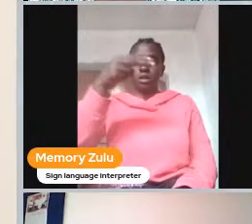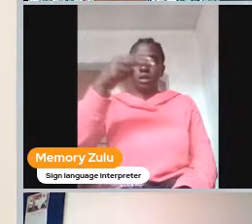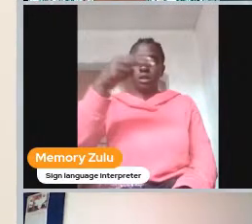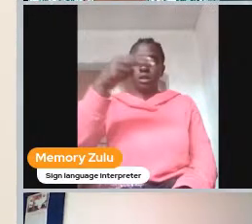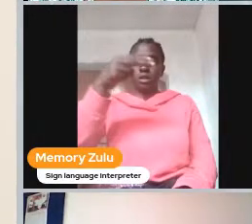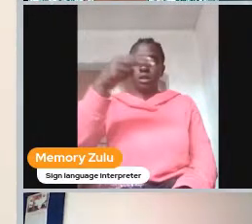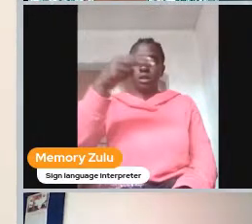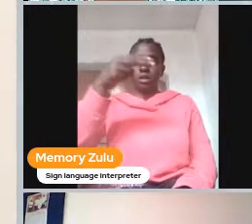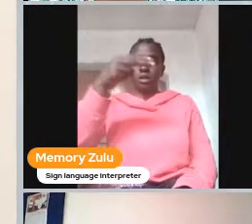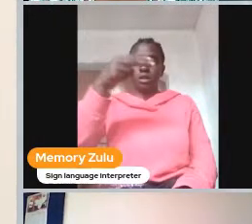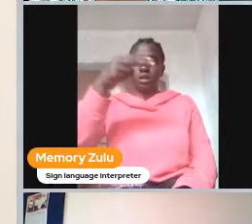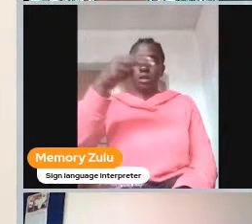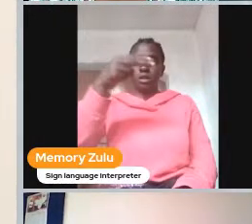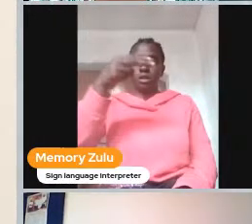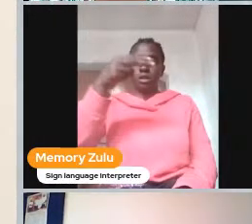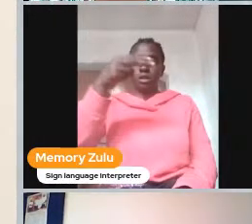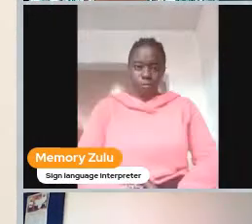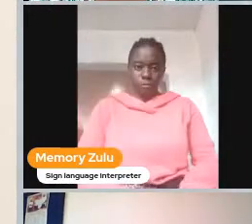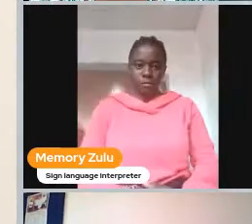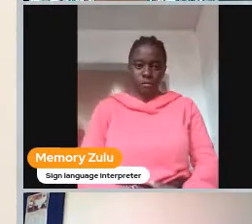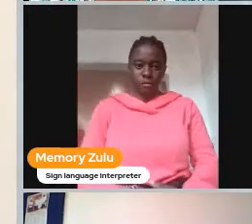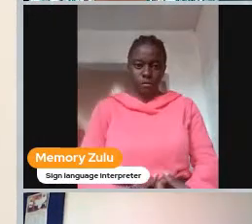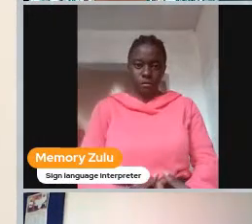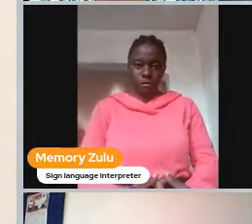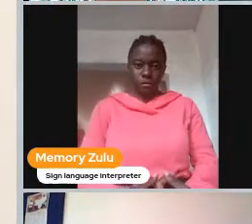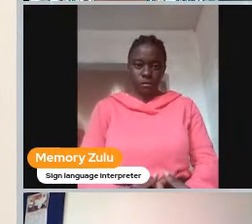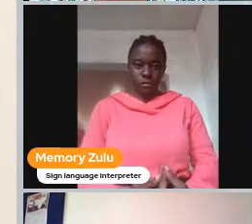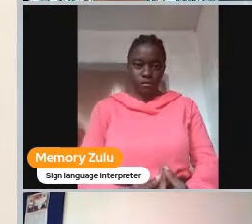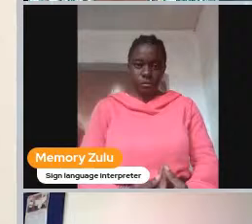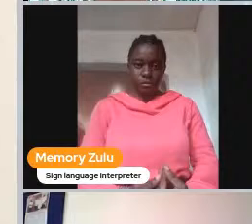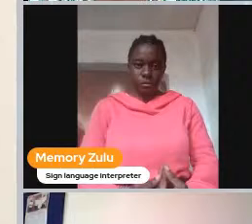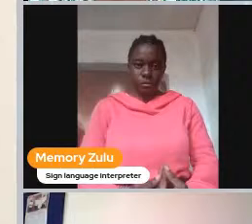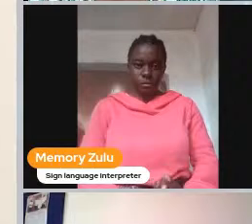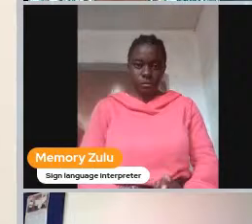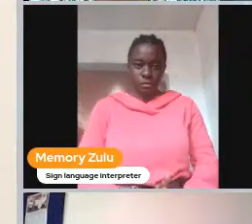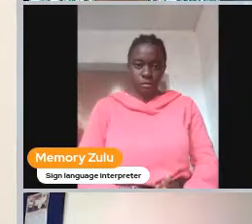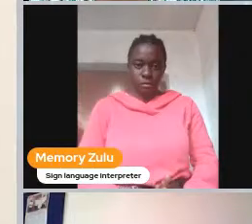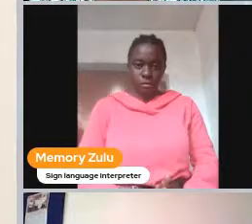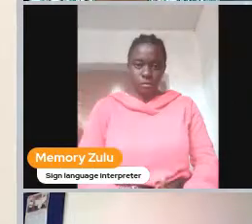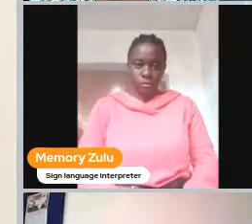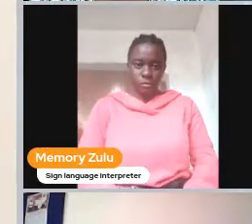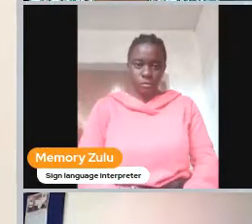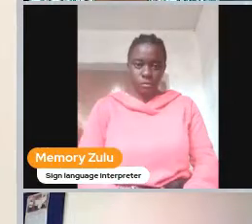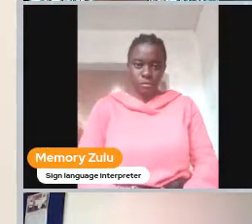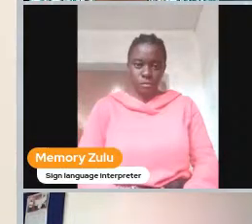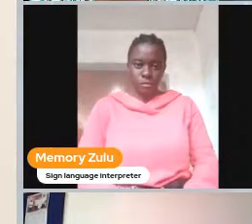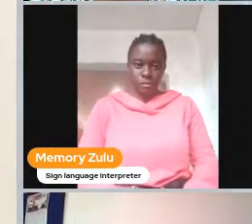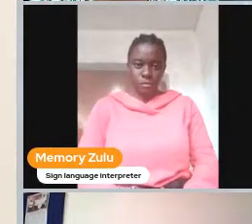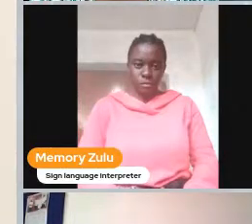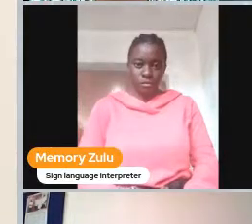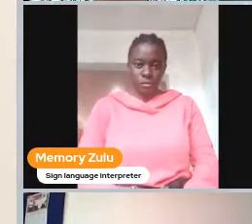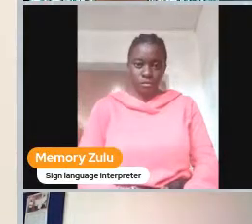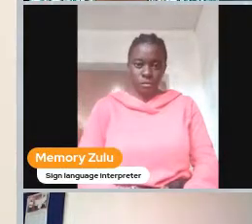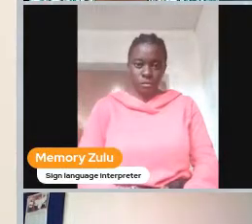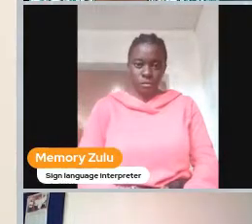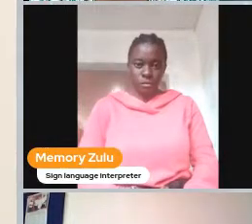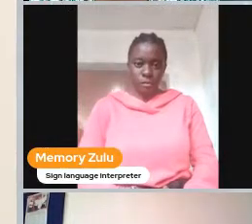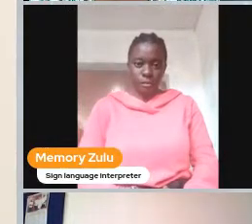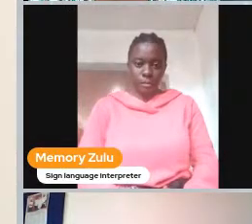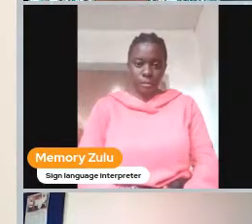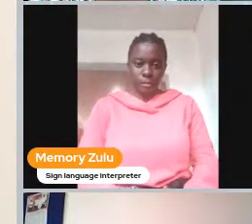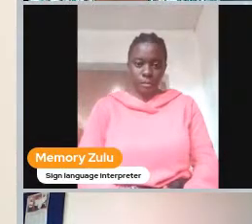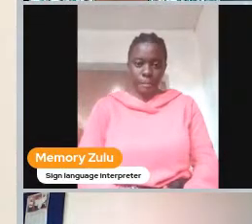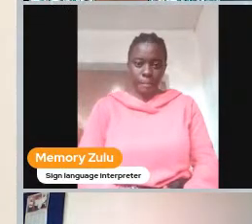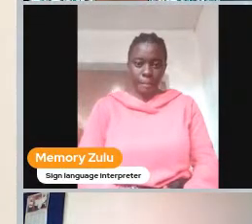be painless, and someone can even ignore it. That is the first stage. And when we talk